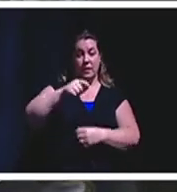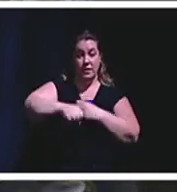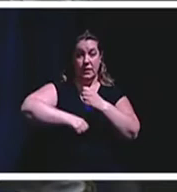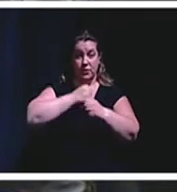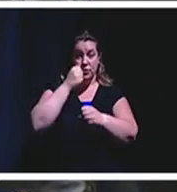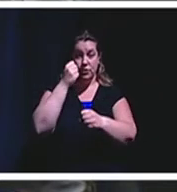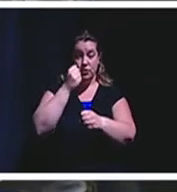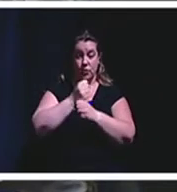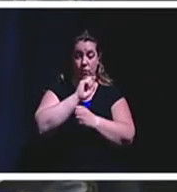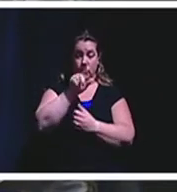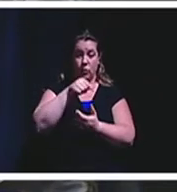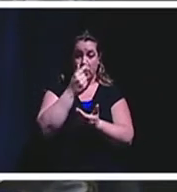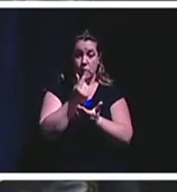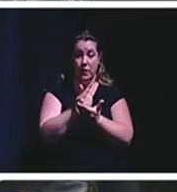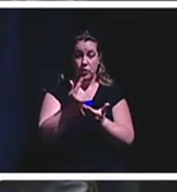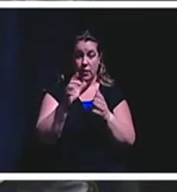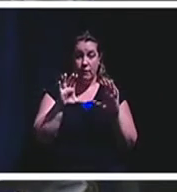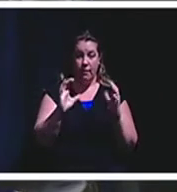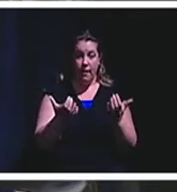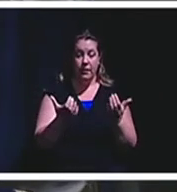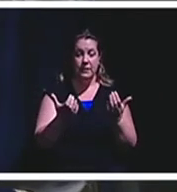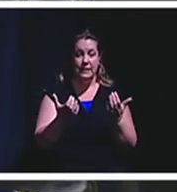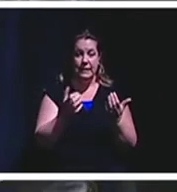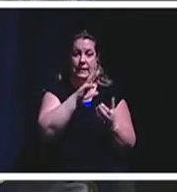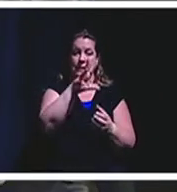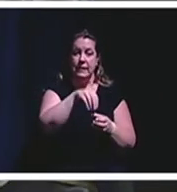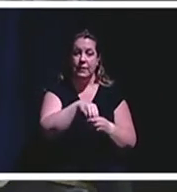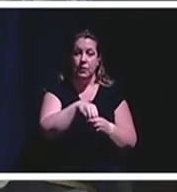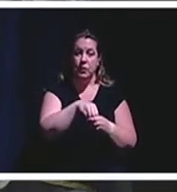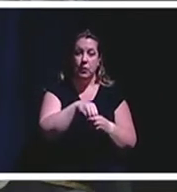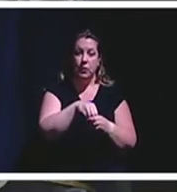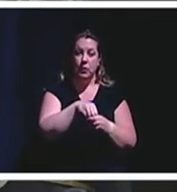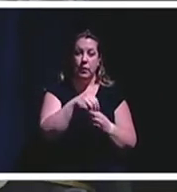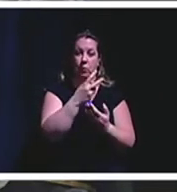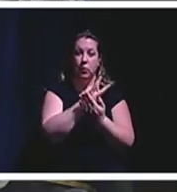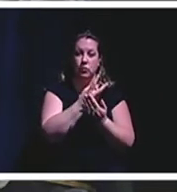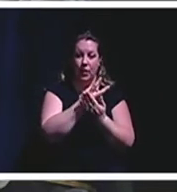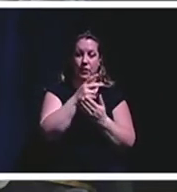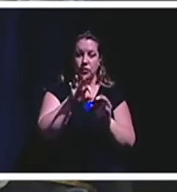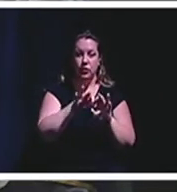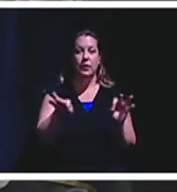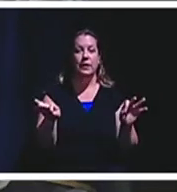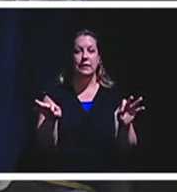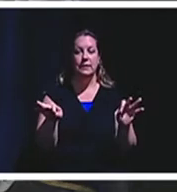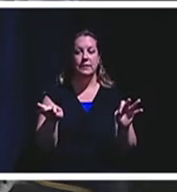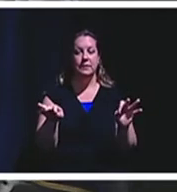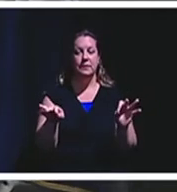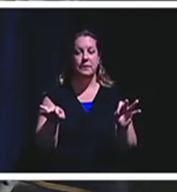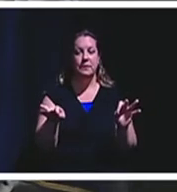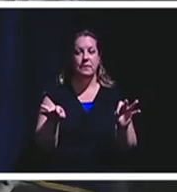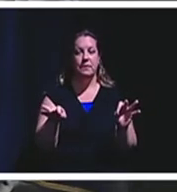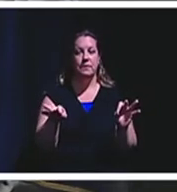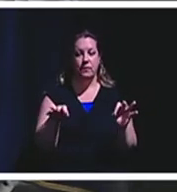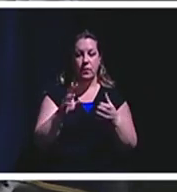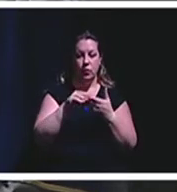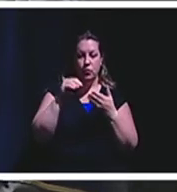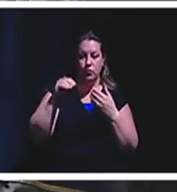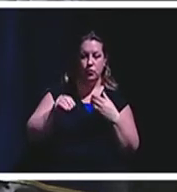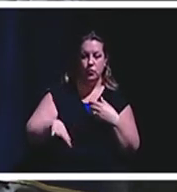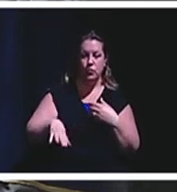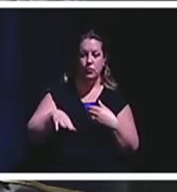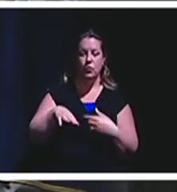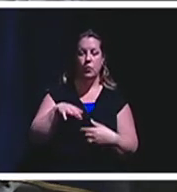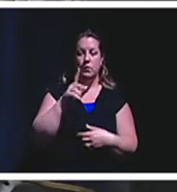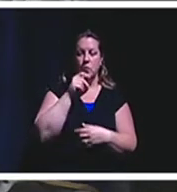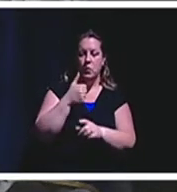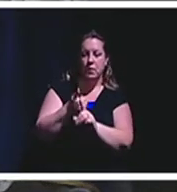graduating class, including postgraduate degrees, are students who